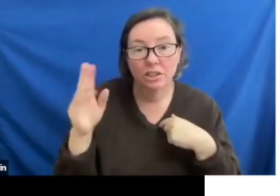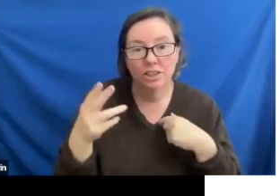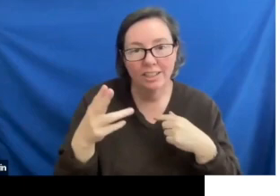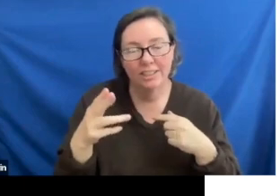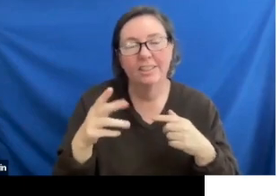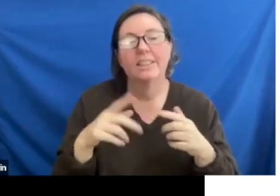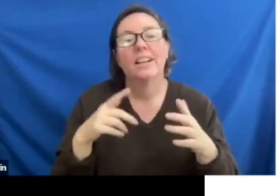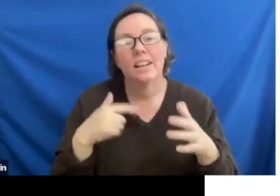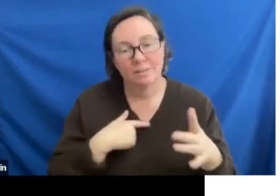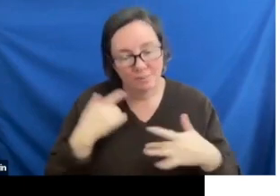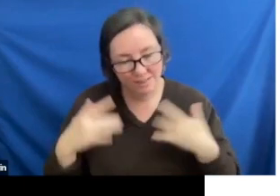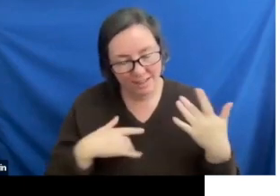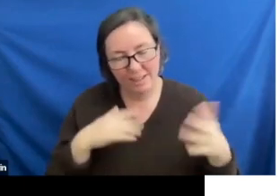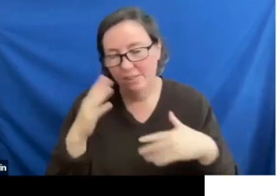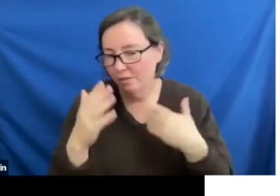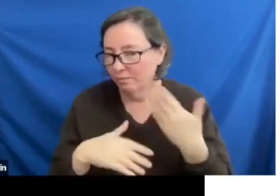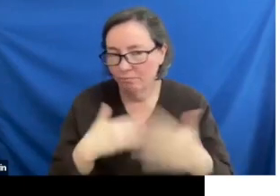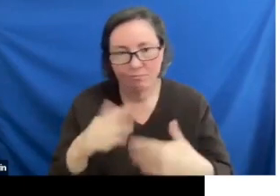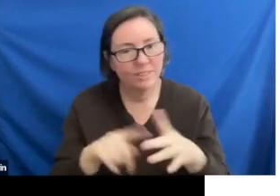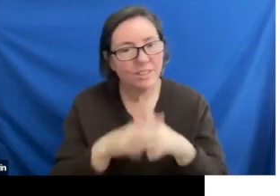presentation.